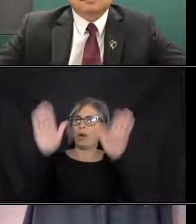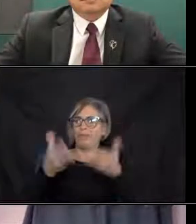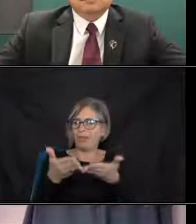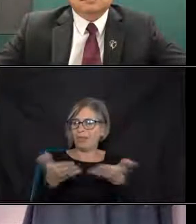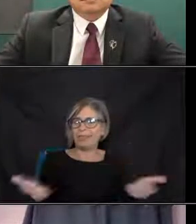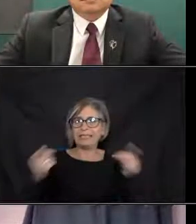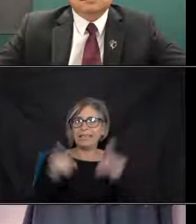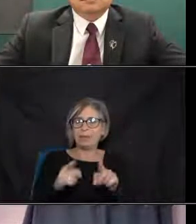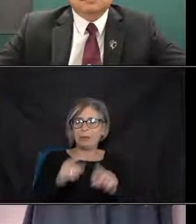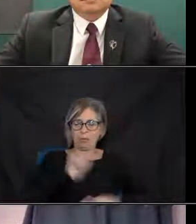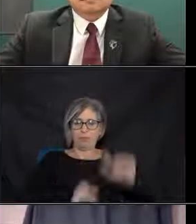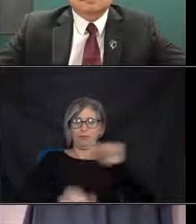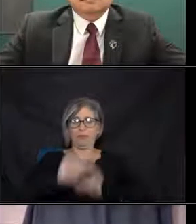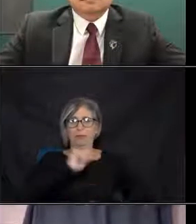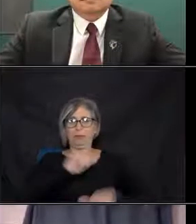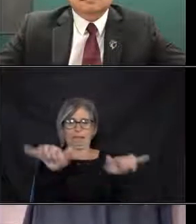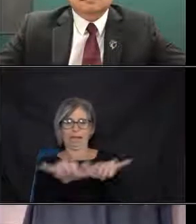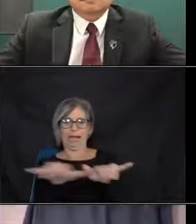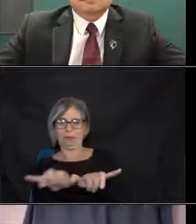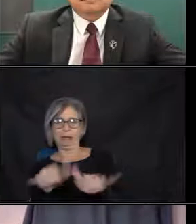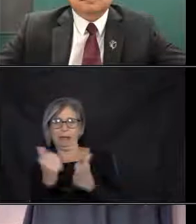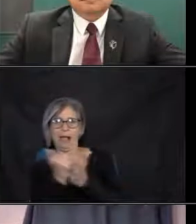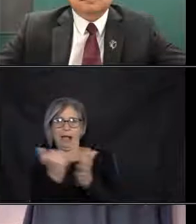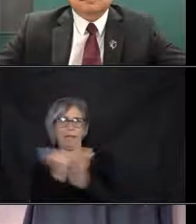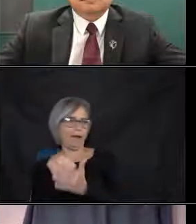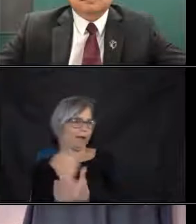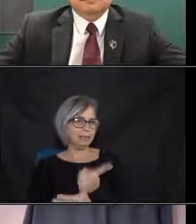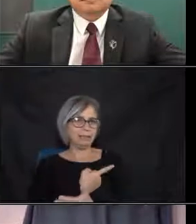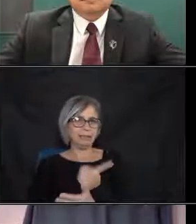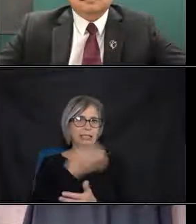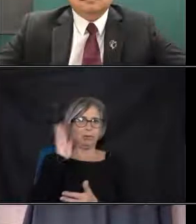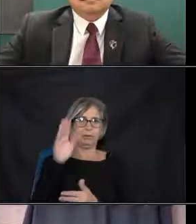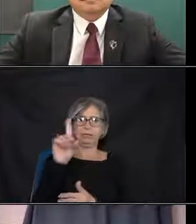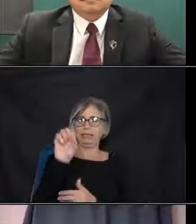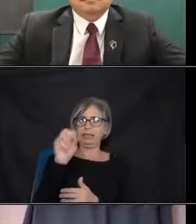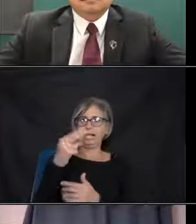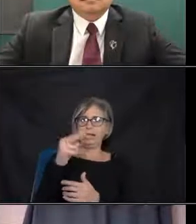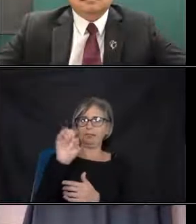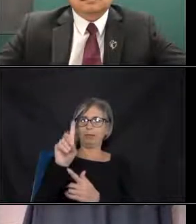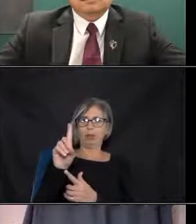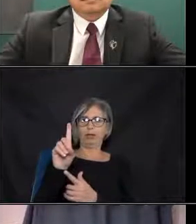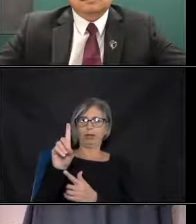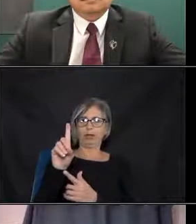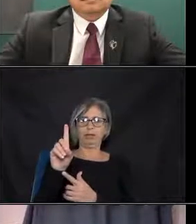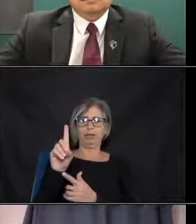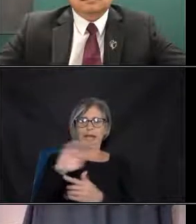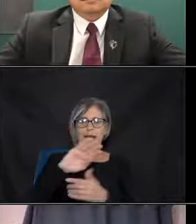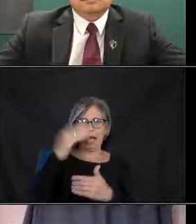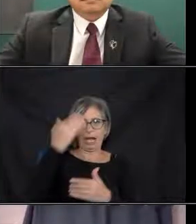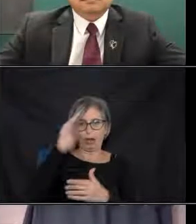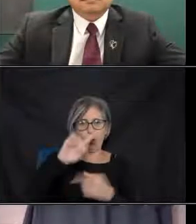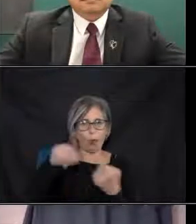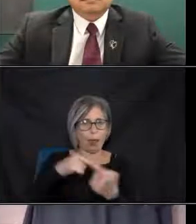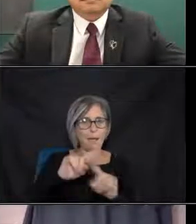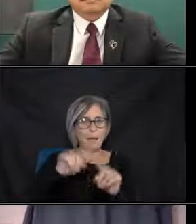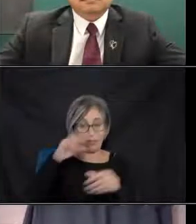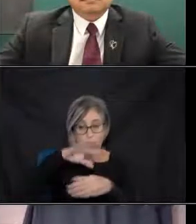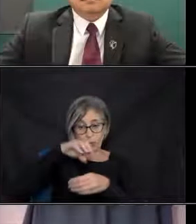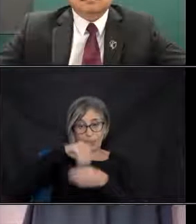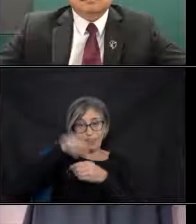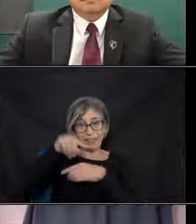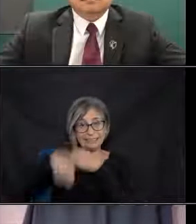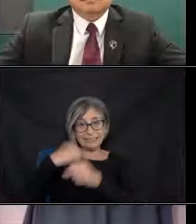know, performance measurement to help us do, you know, there is going to be a dashboard here. I can't say exactly too soon, but within the year, we're hoping,